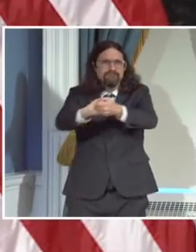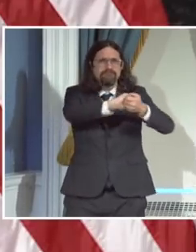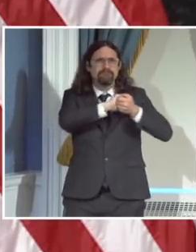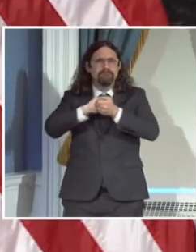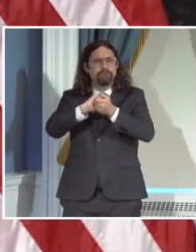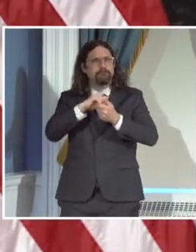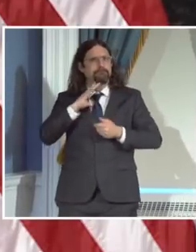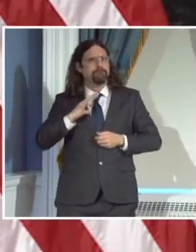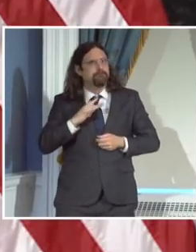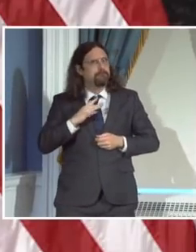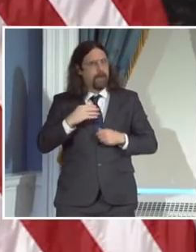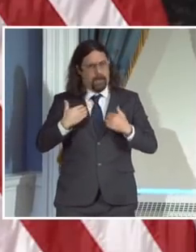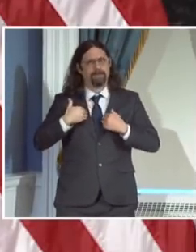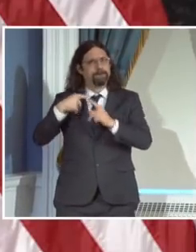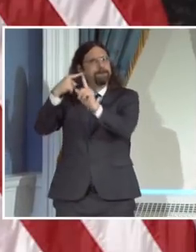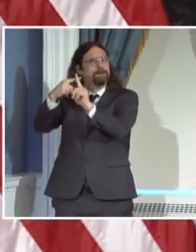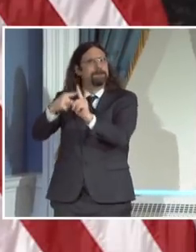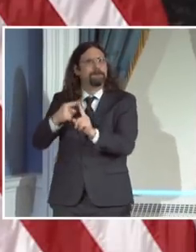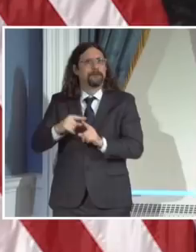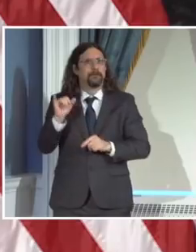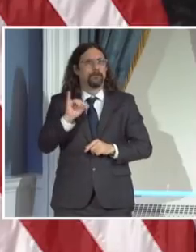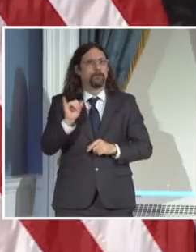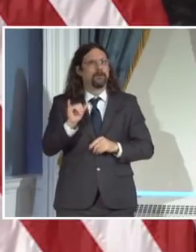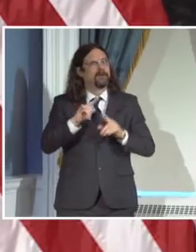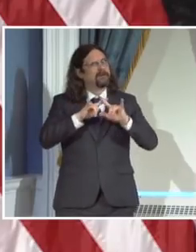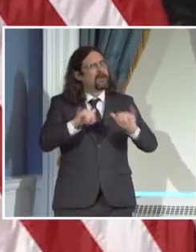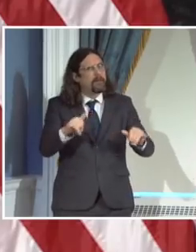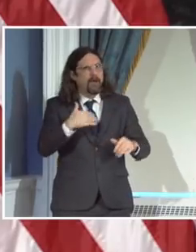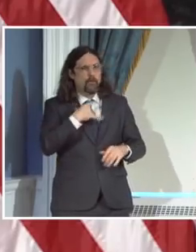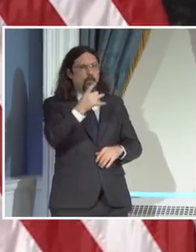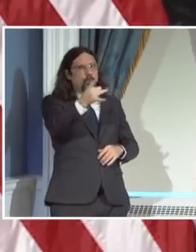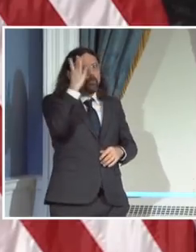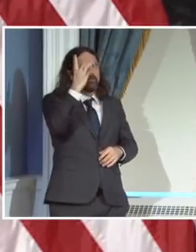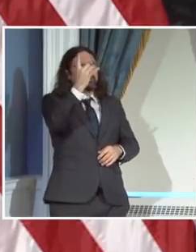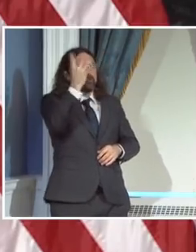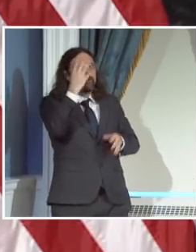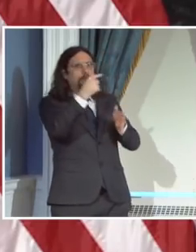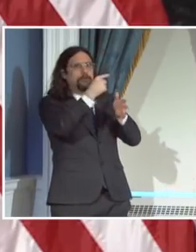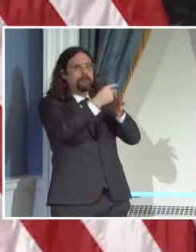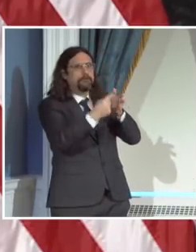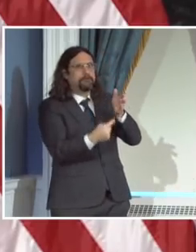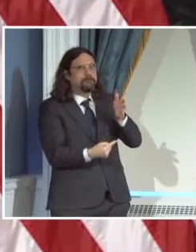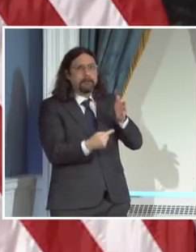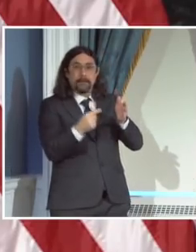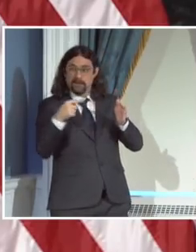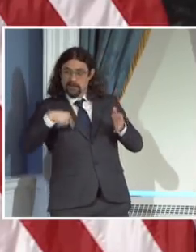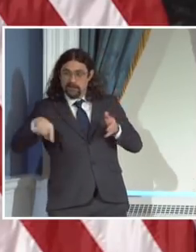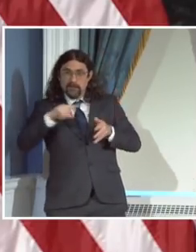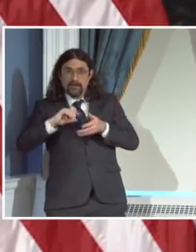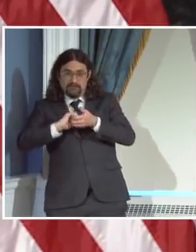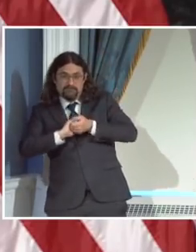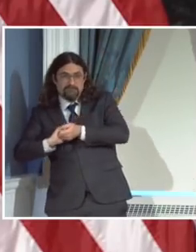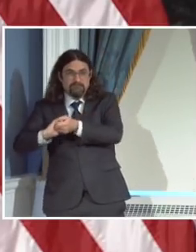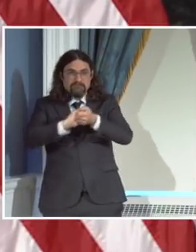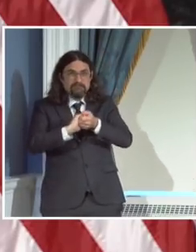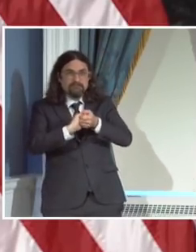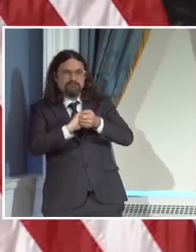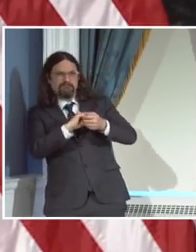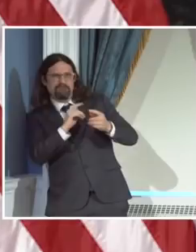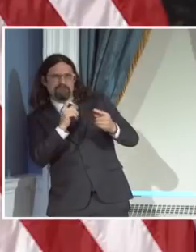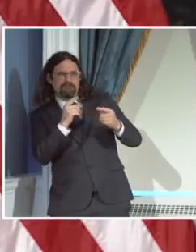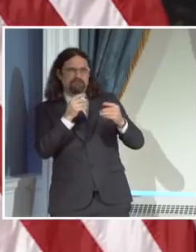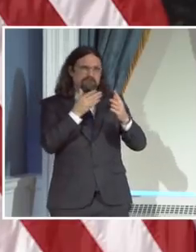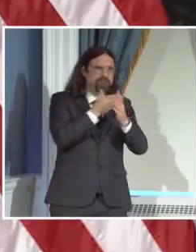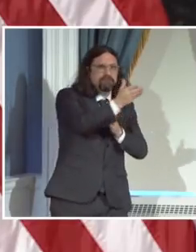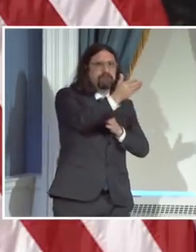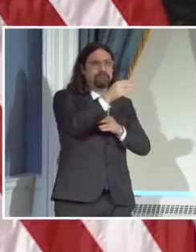big challenge together, but we are certainly not alone, and there are so many amazing stories, people who want to help and are helping and are giving their all